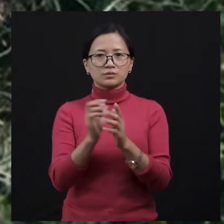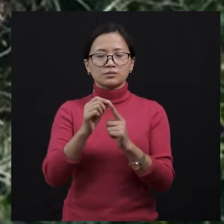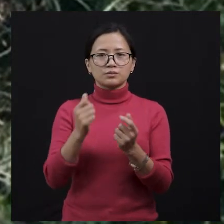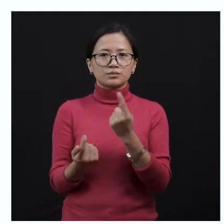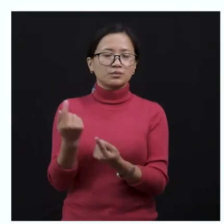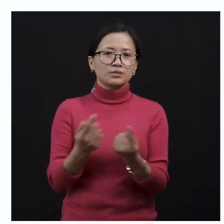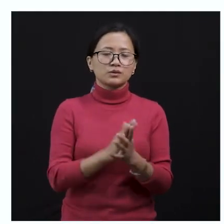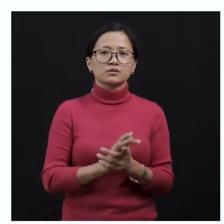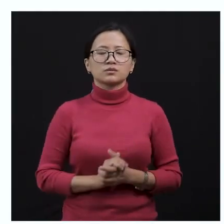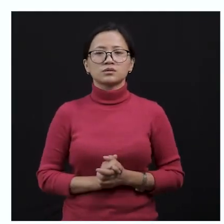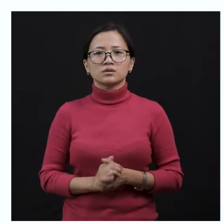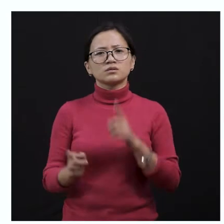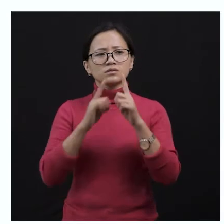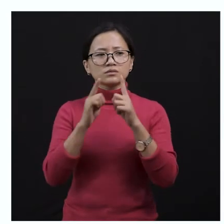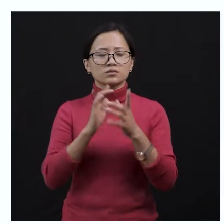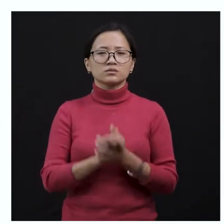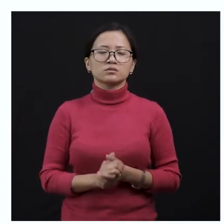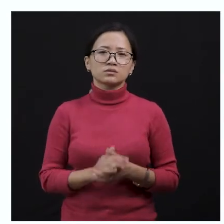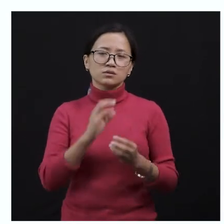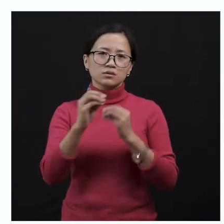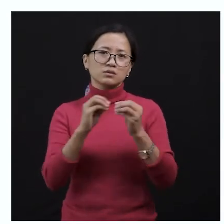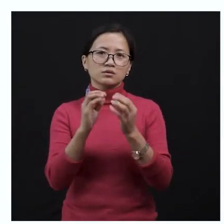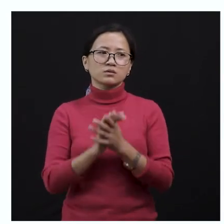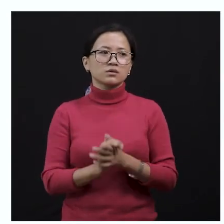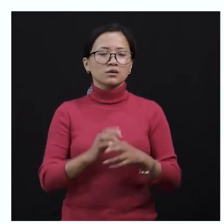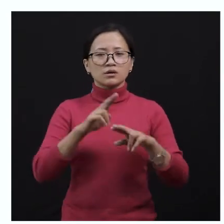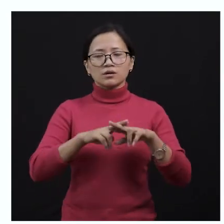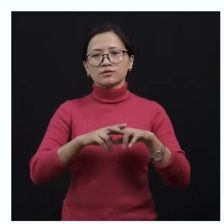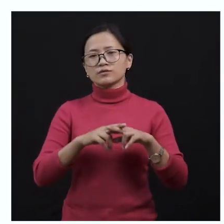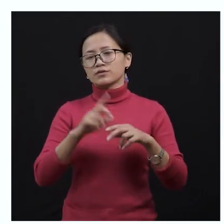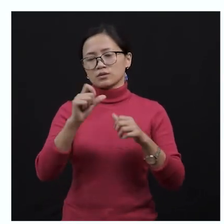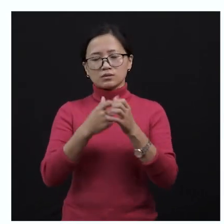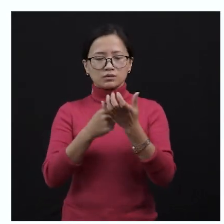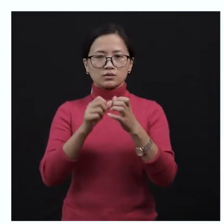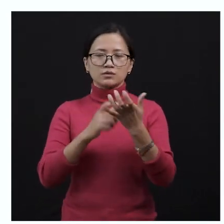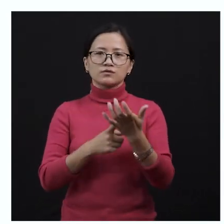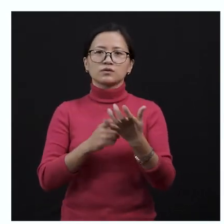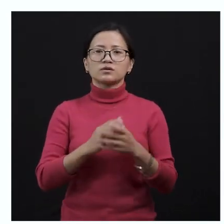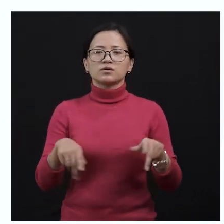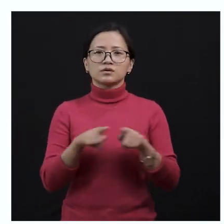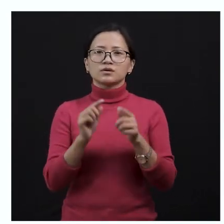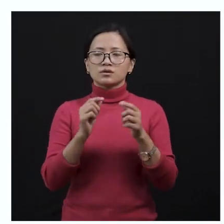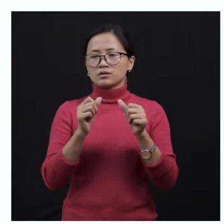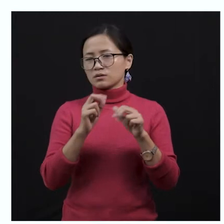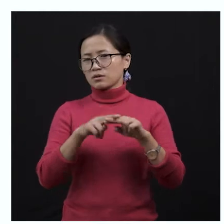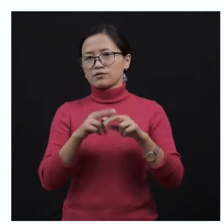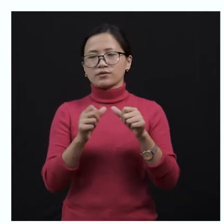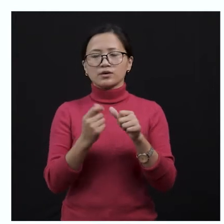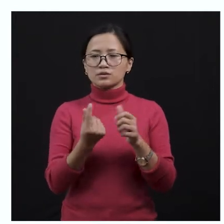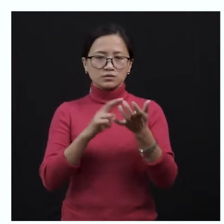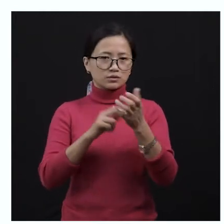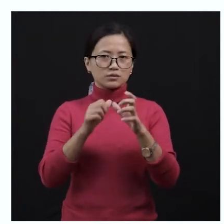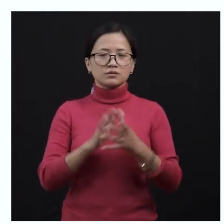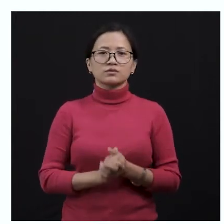we have discussed about this flora and fauna. Now, the fifth natural resources